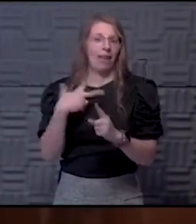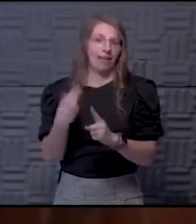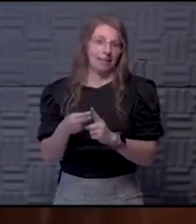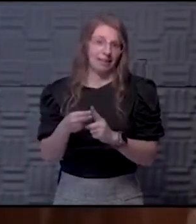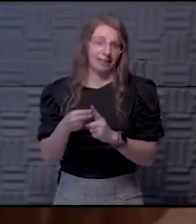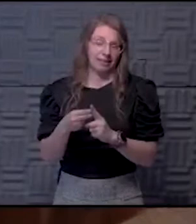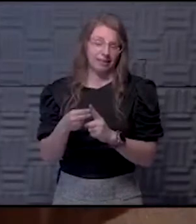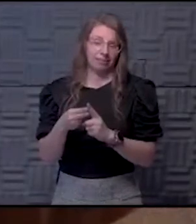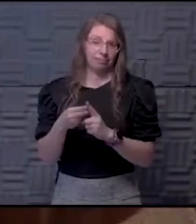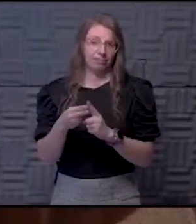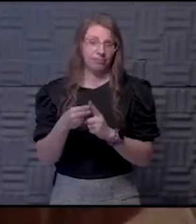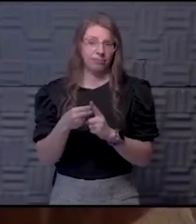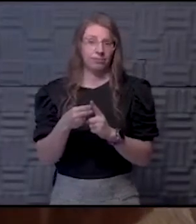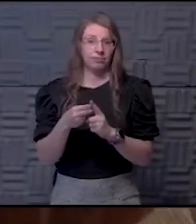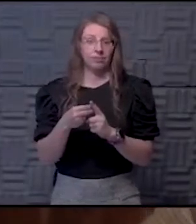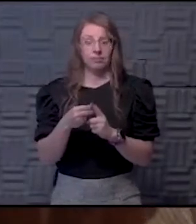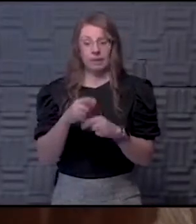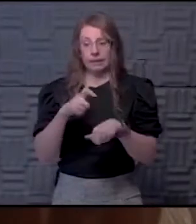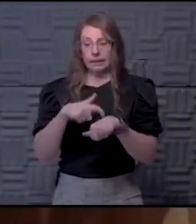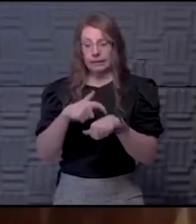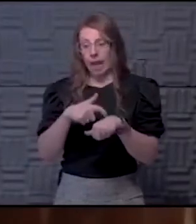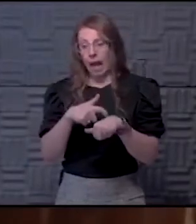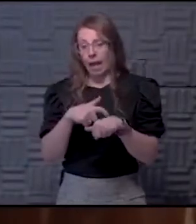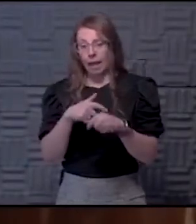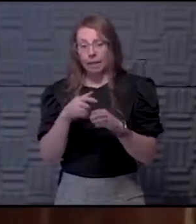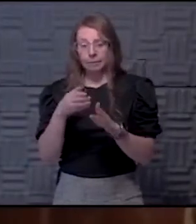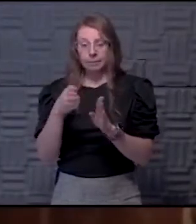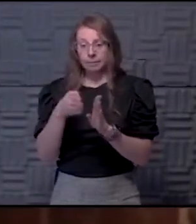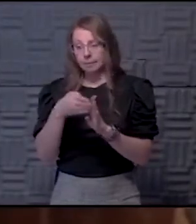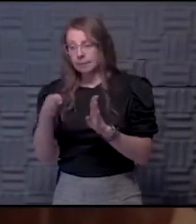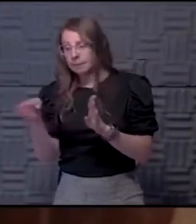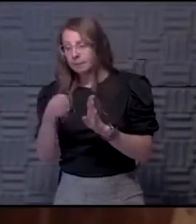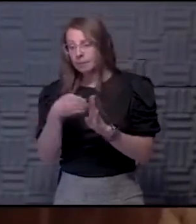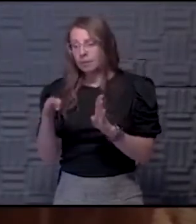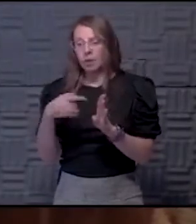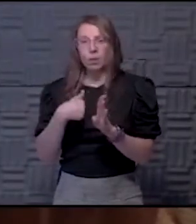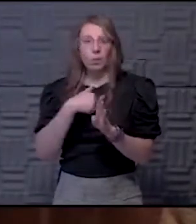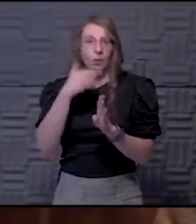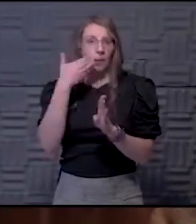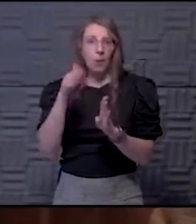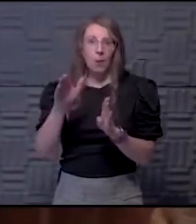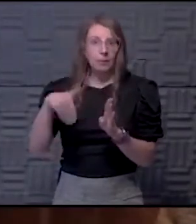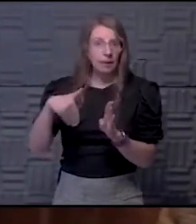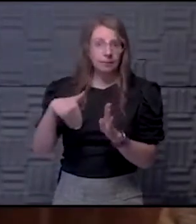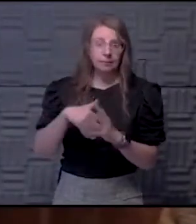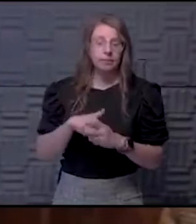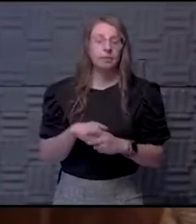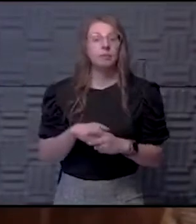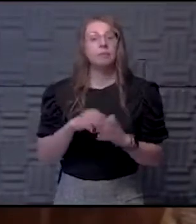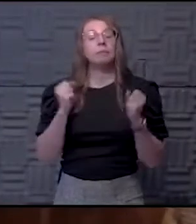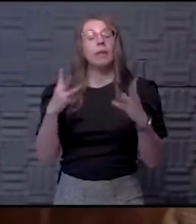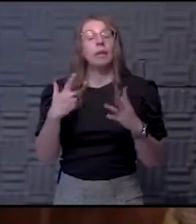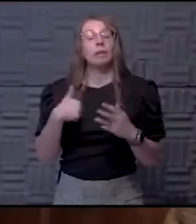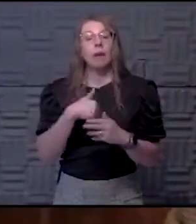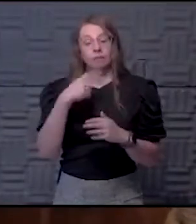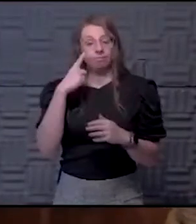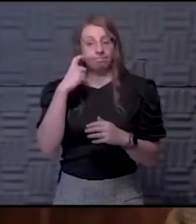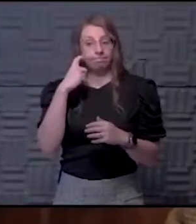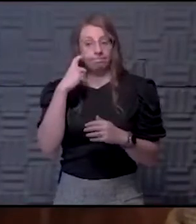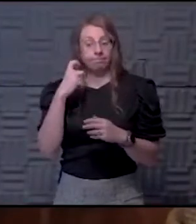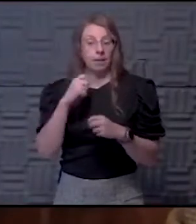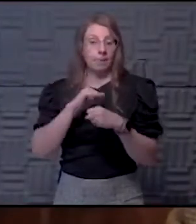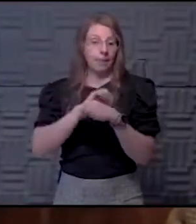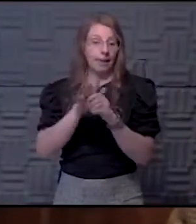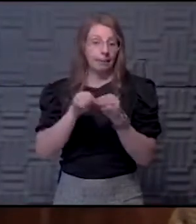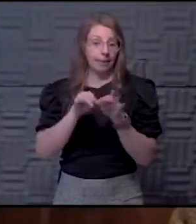what will that outer time limit be? We don't know yet. Many of us suspect the longer the pandemic